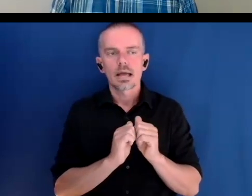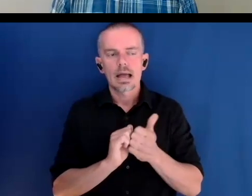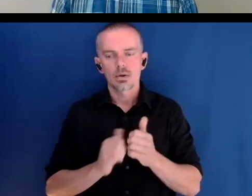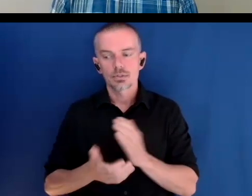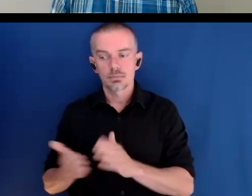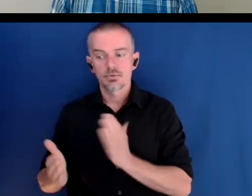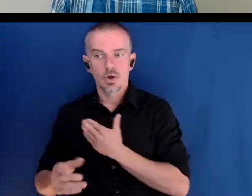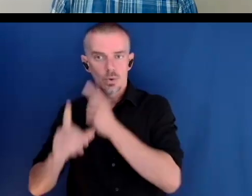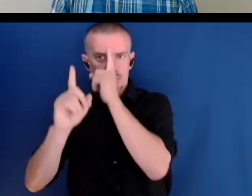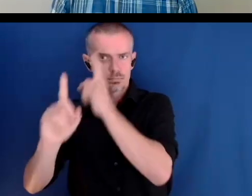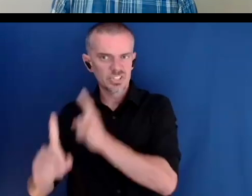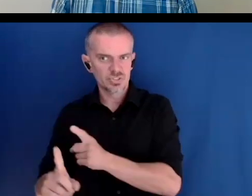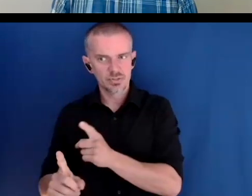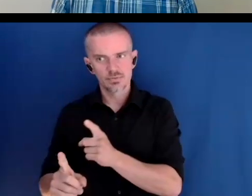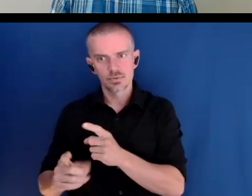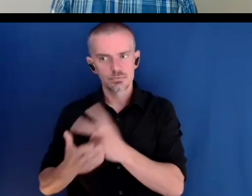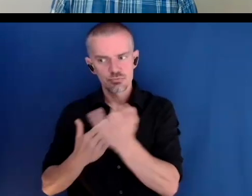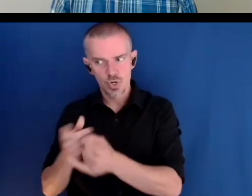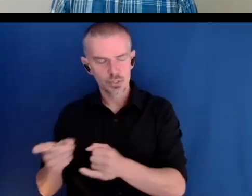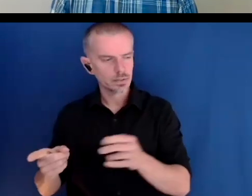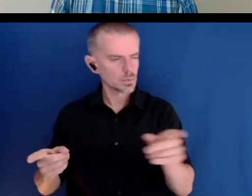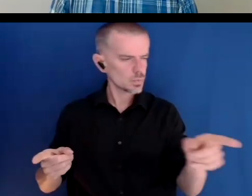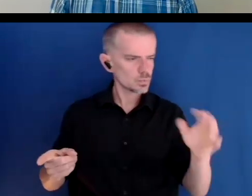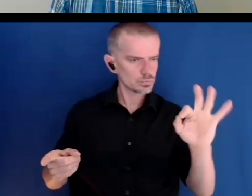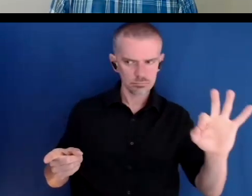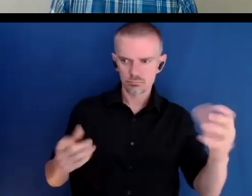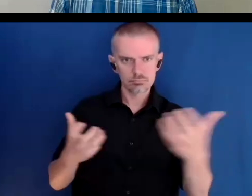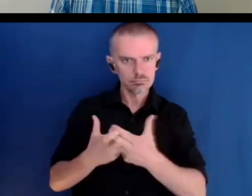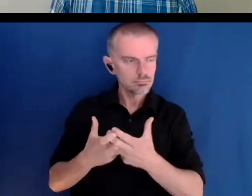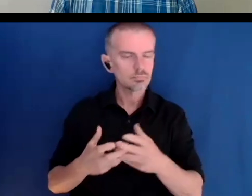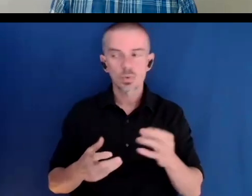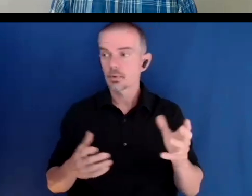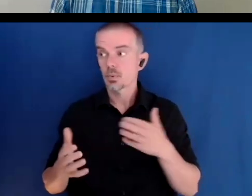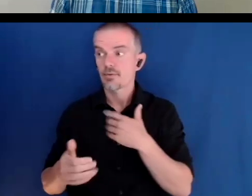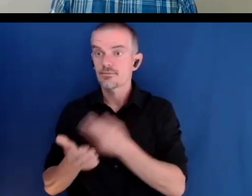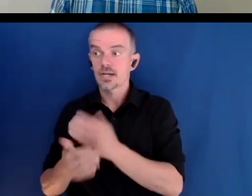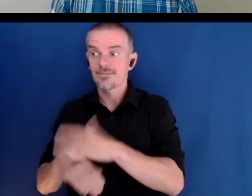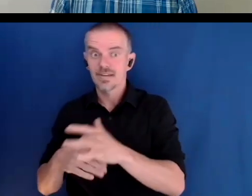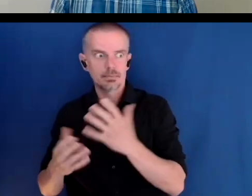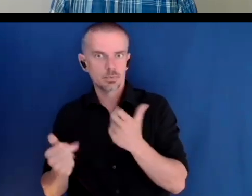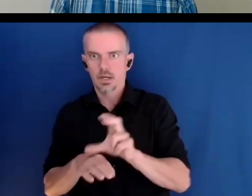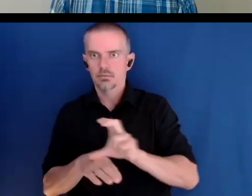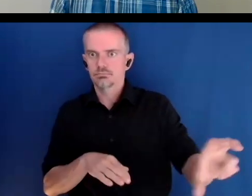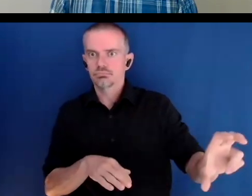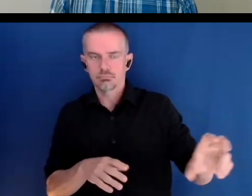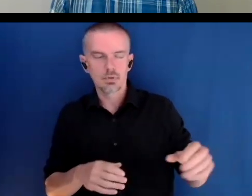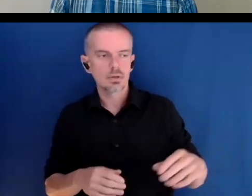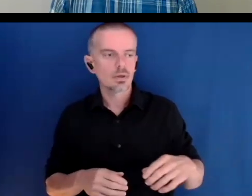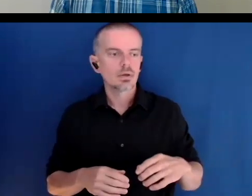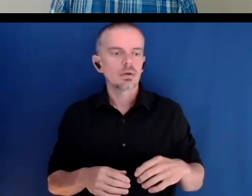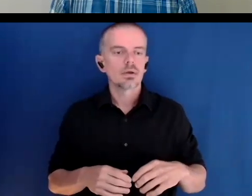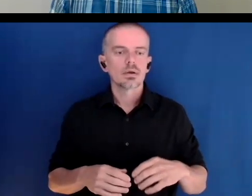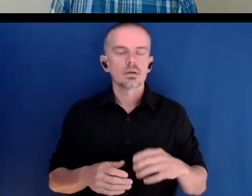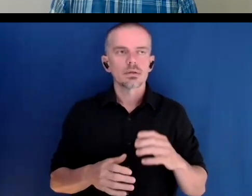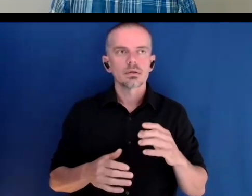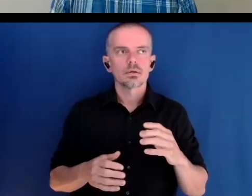on the forest, and especially how they might match up with some funding. And so, given what some people are considering